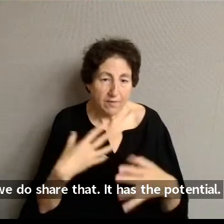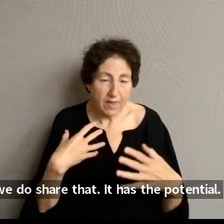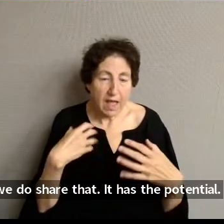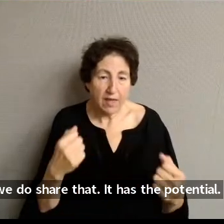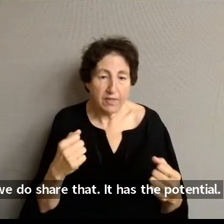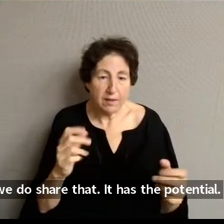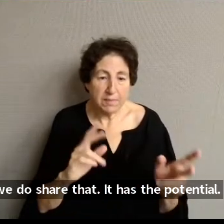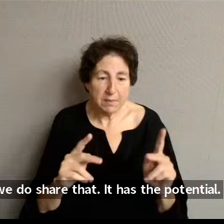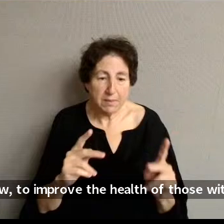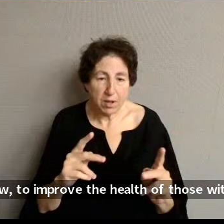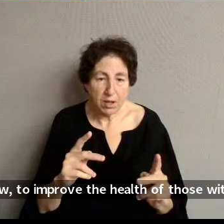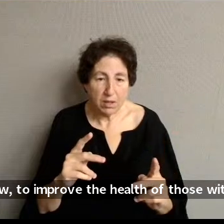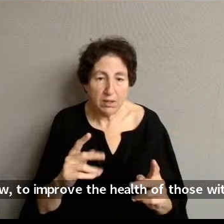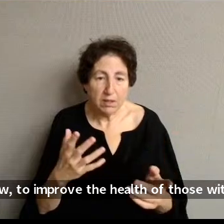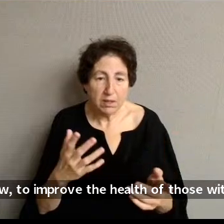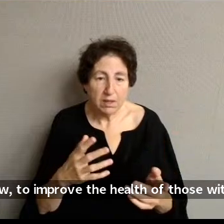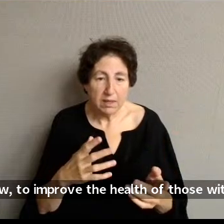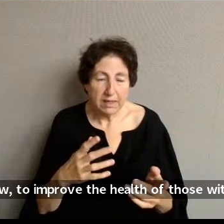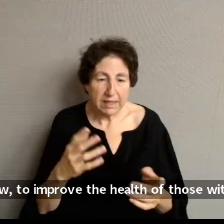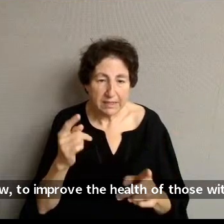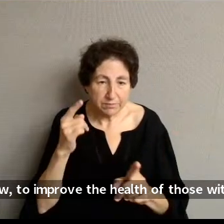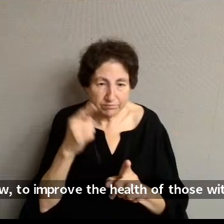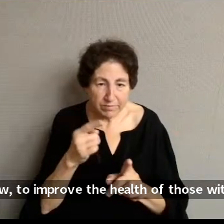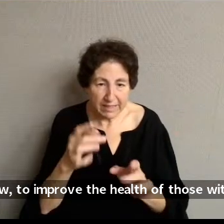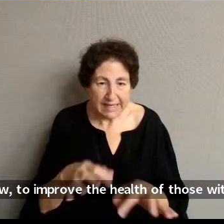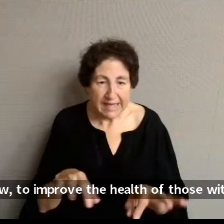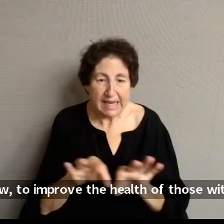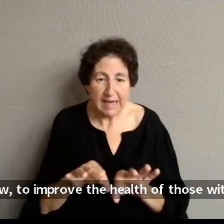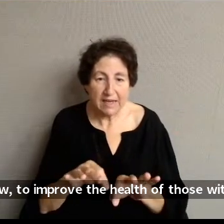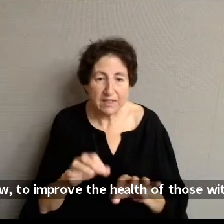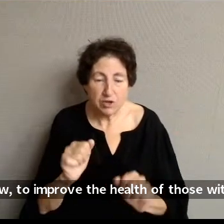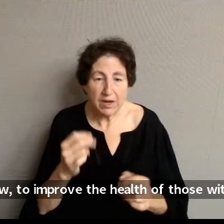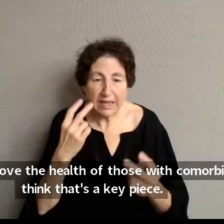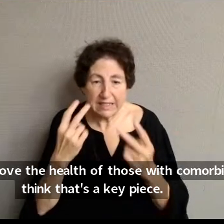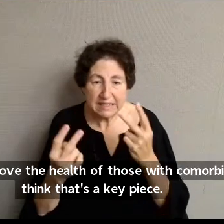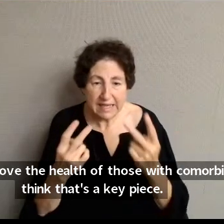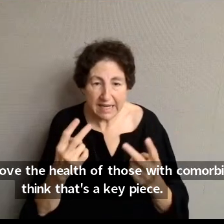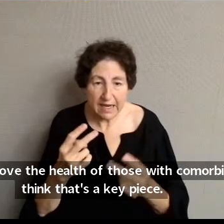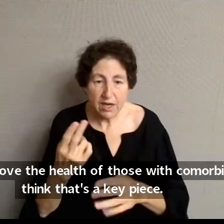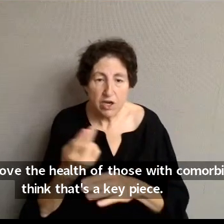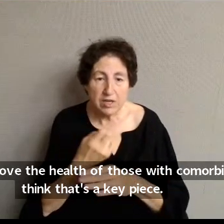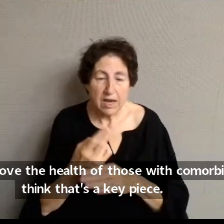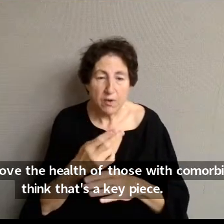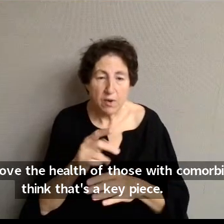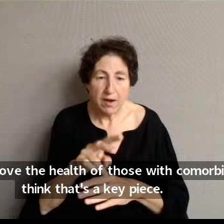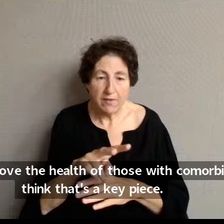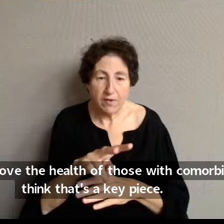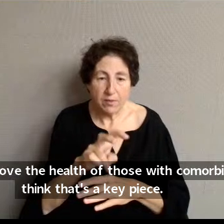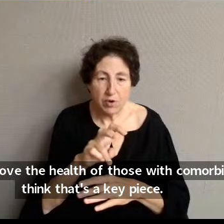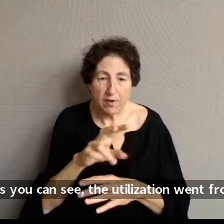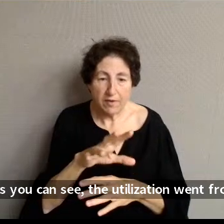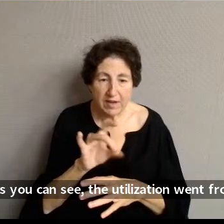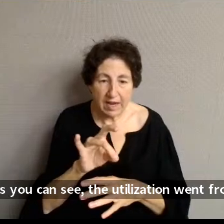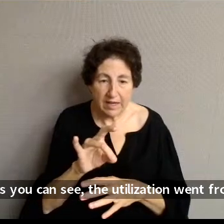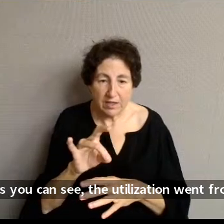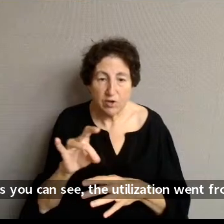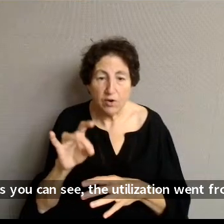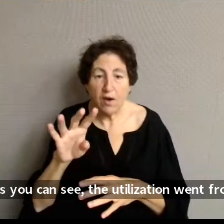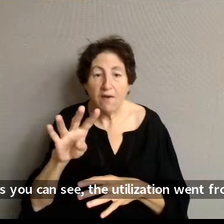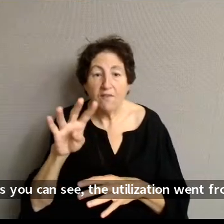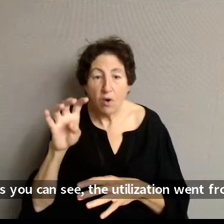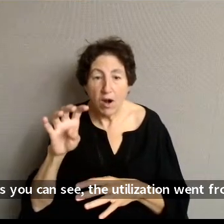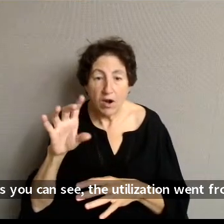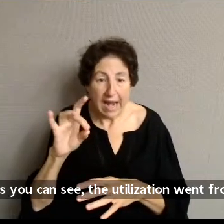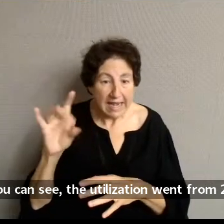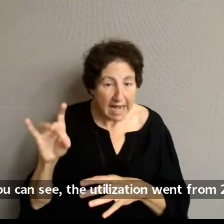with comorbidities. I think that's a key piece. So as you can see, the utilization went from 258 to 488. Now, does